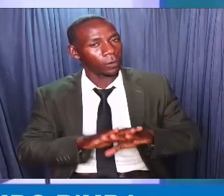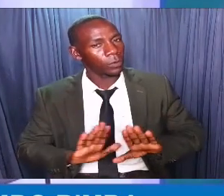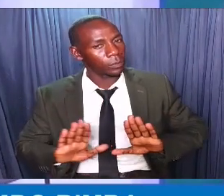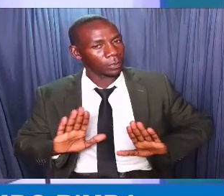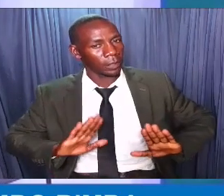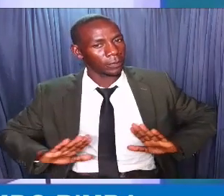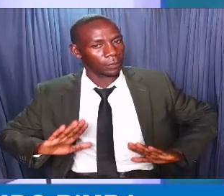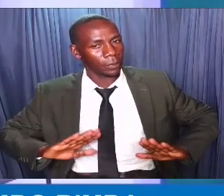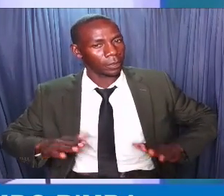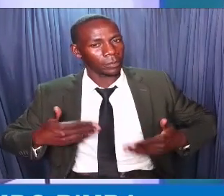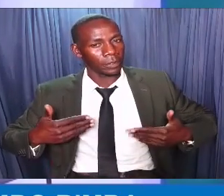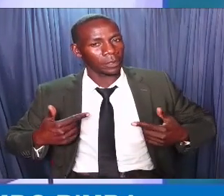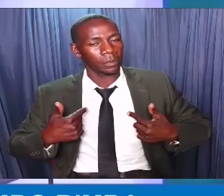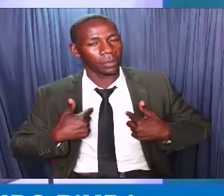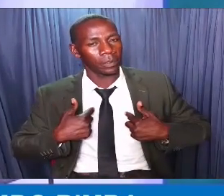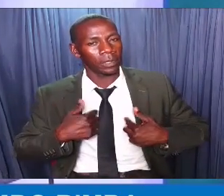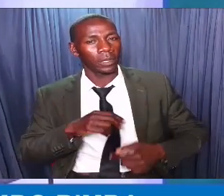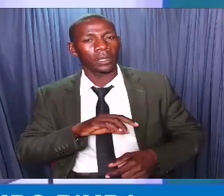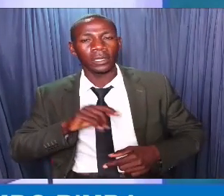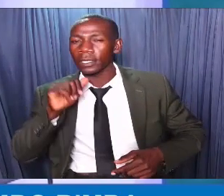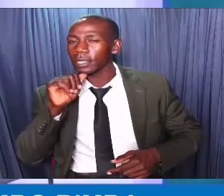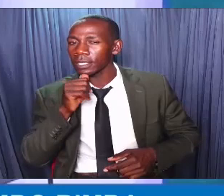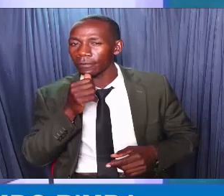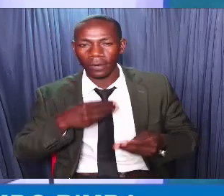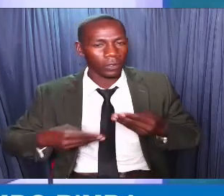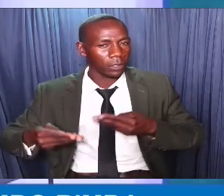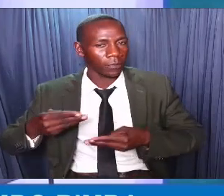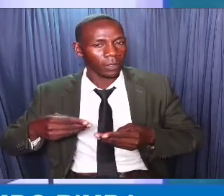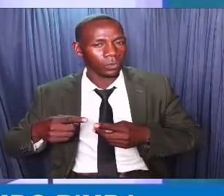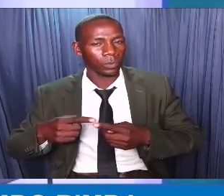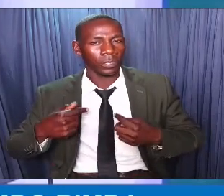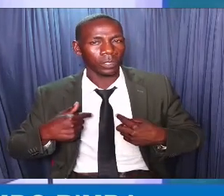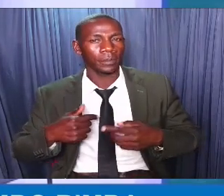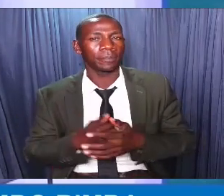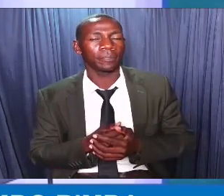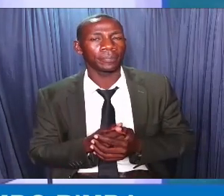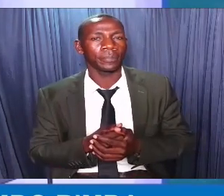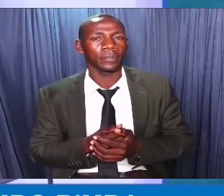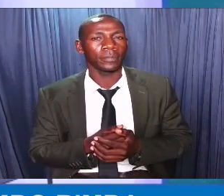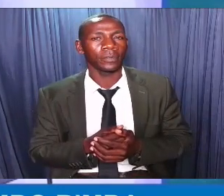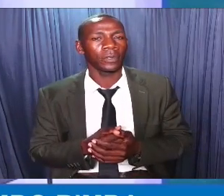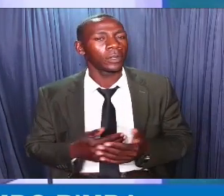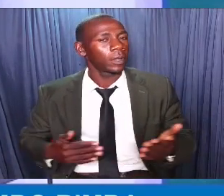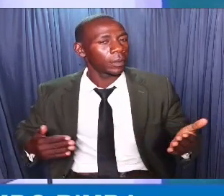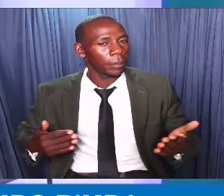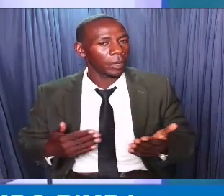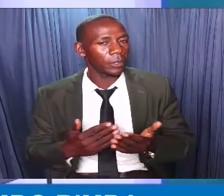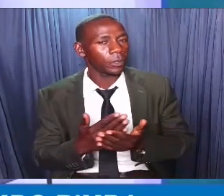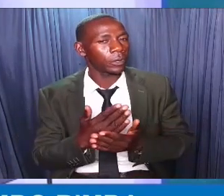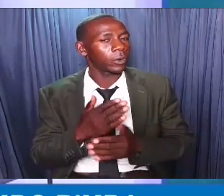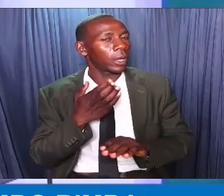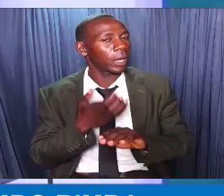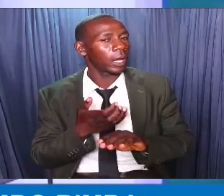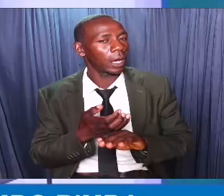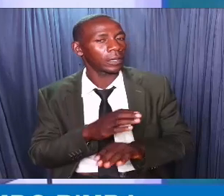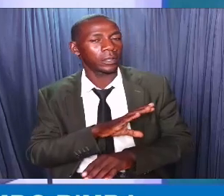having works to please me. Wametabika kwa mikono yao kunitolea. They've labored with their hands to offer unto me. Walipikia kwa maisha magumu. They went